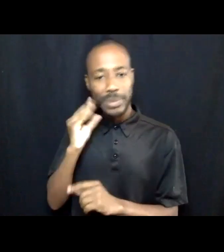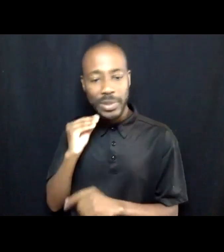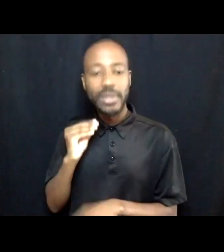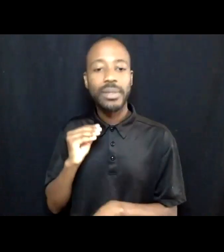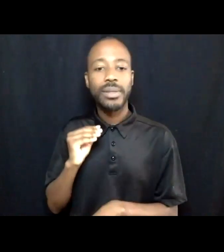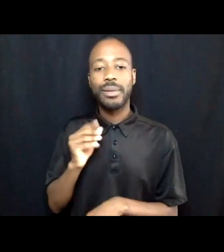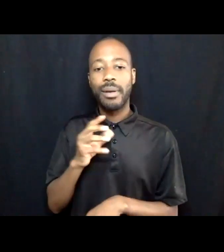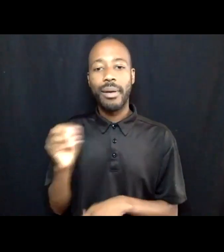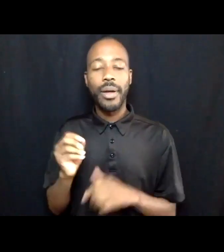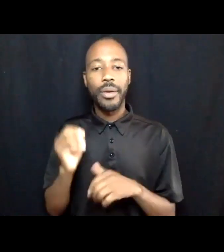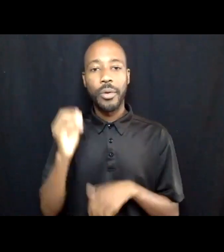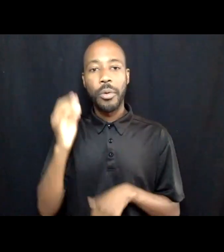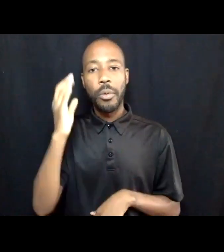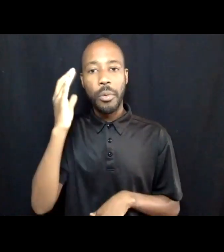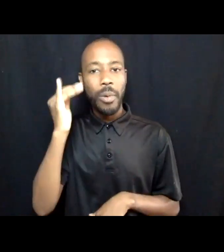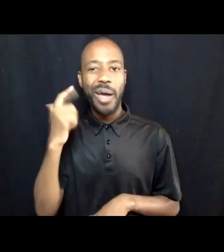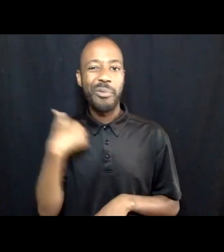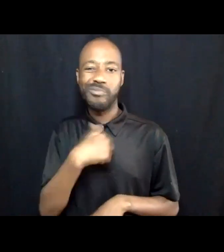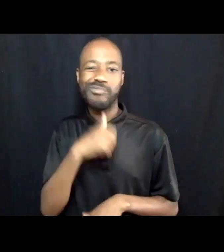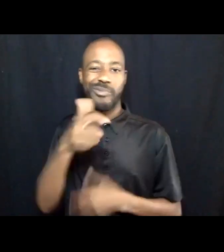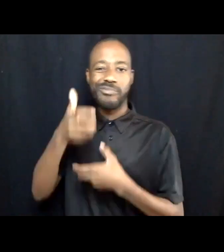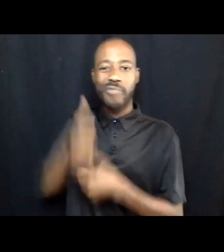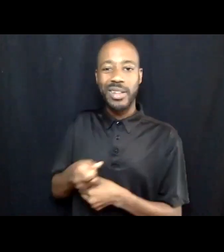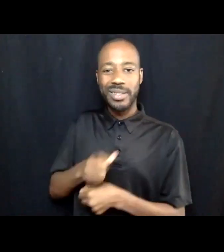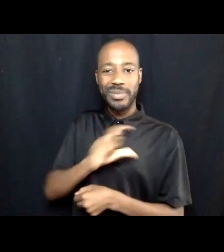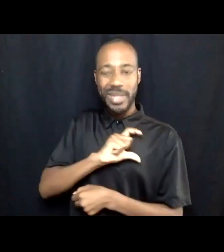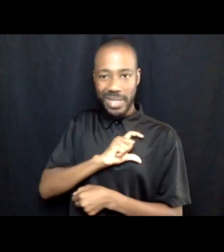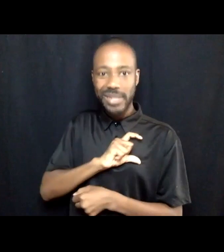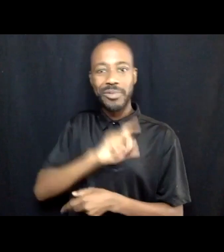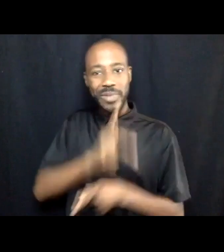why we don't trust the police to keep us safe.